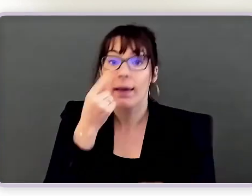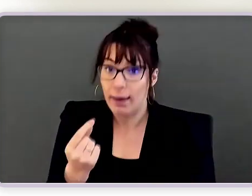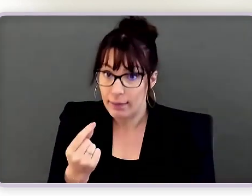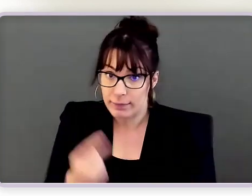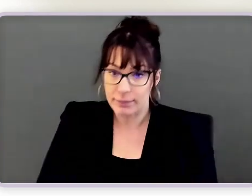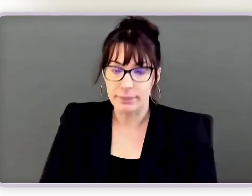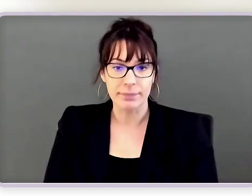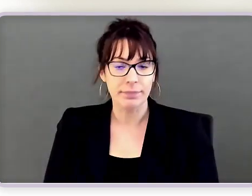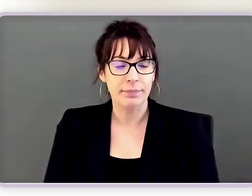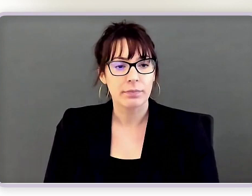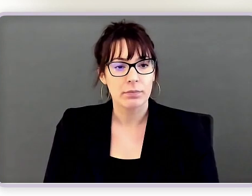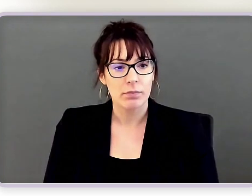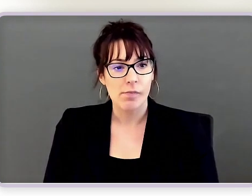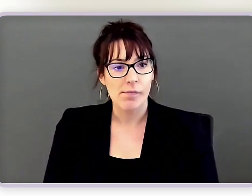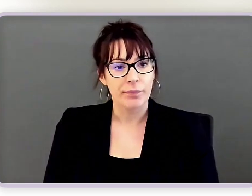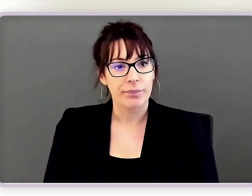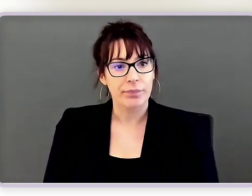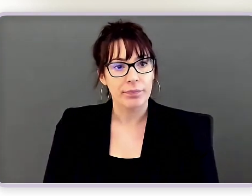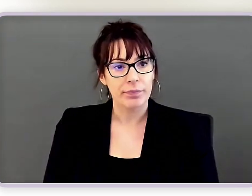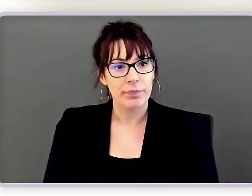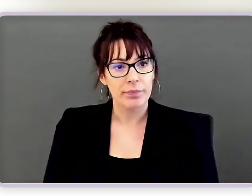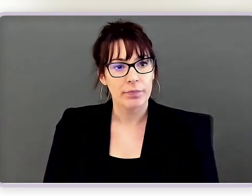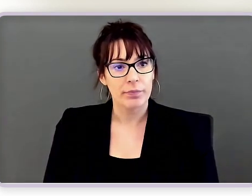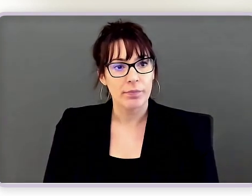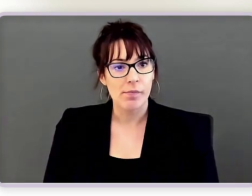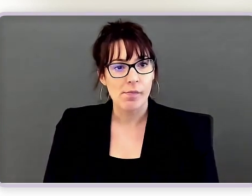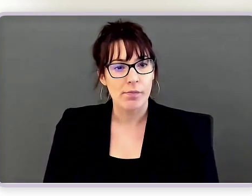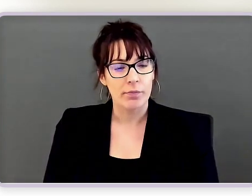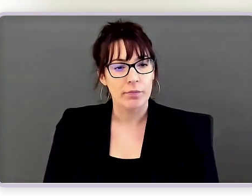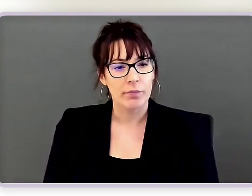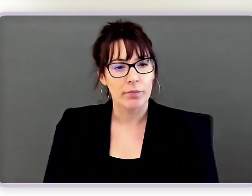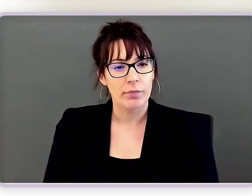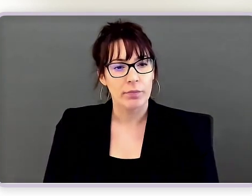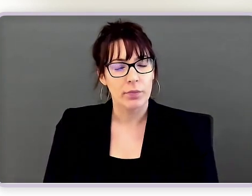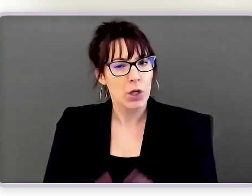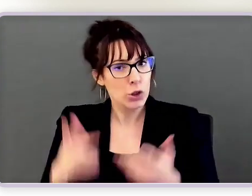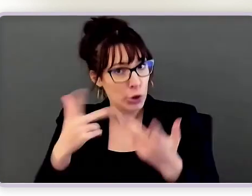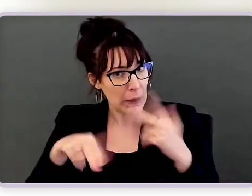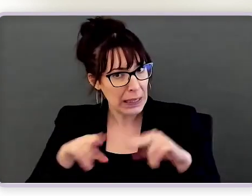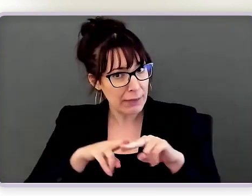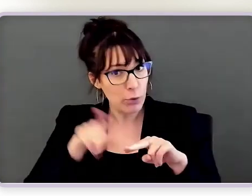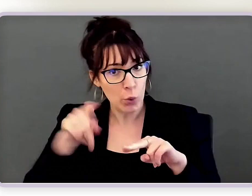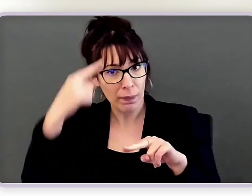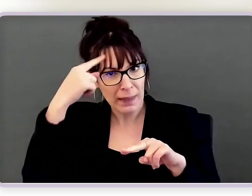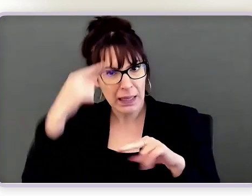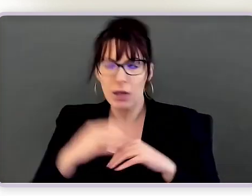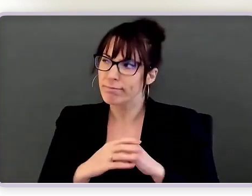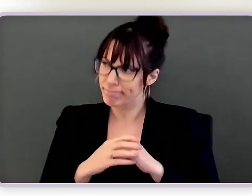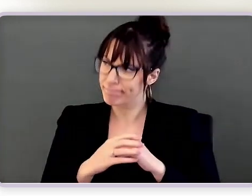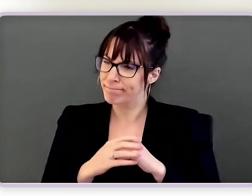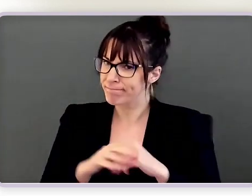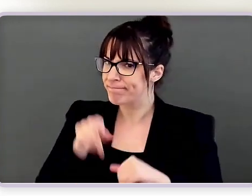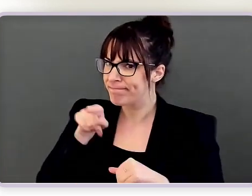if you think it's discrimination, but you're not sure, or you want to help your client